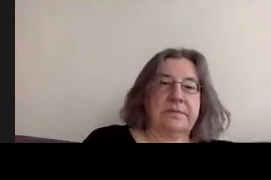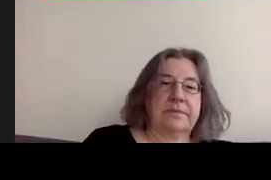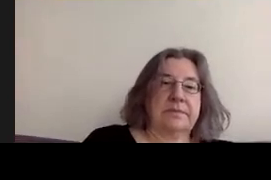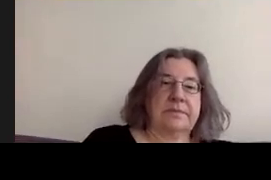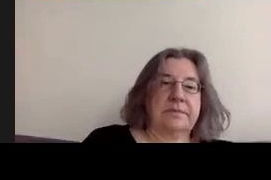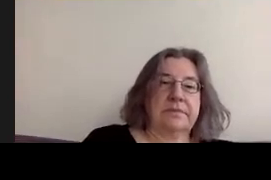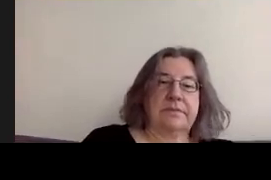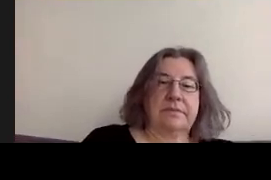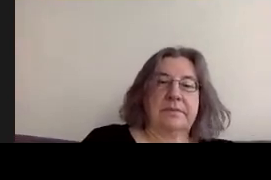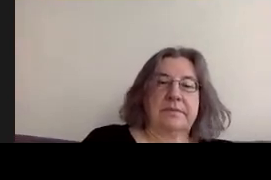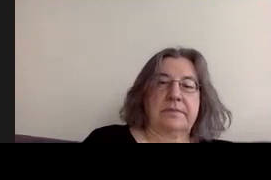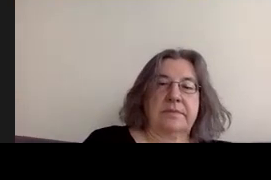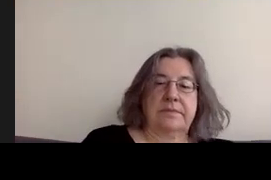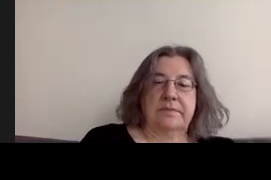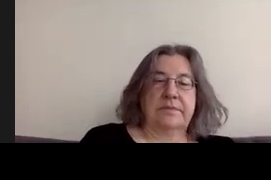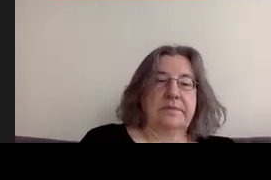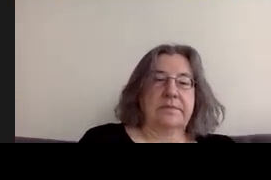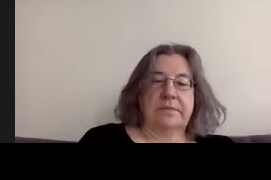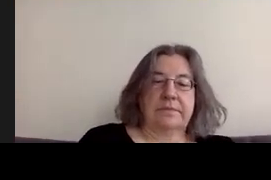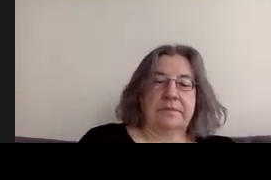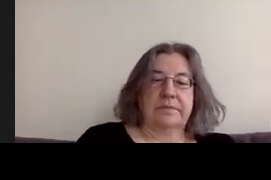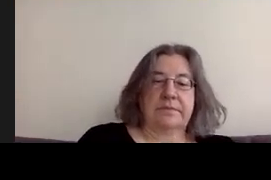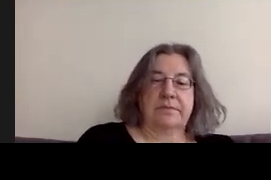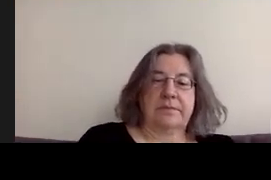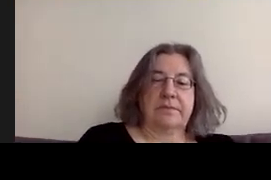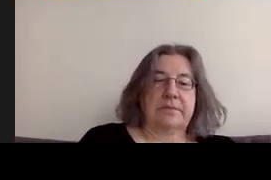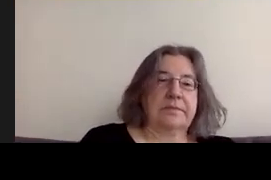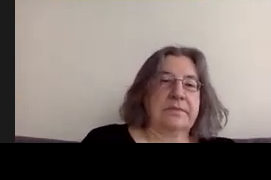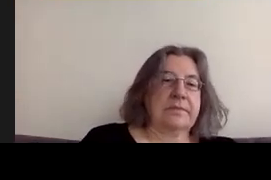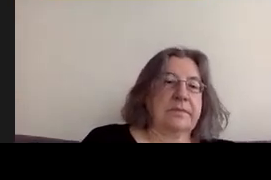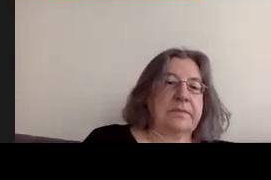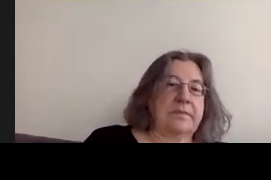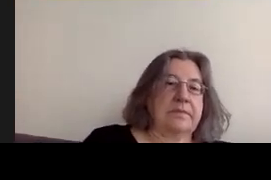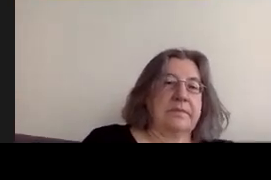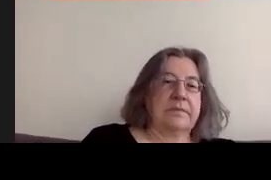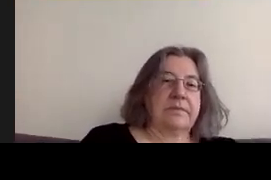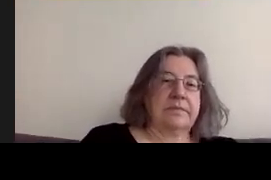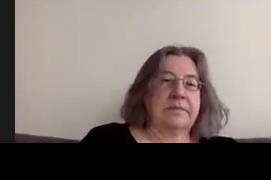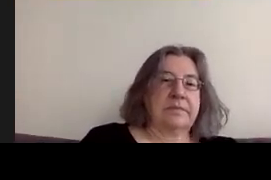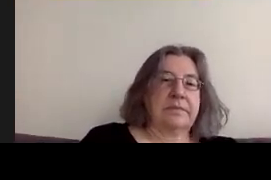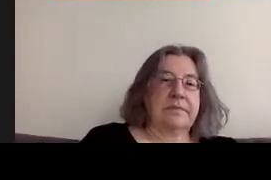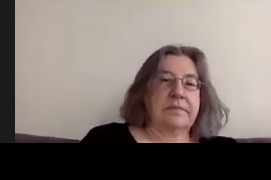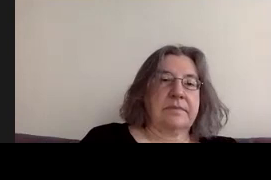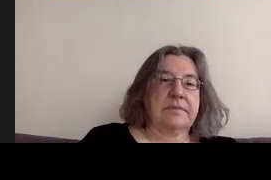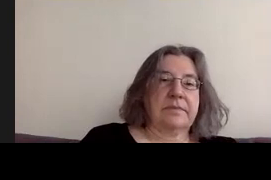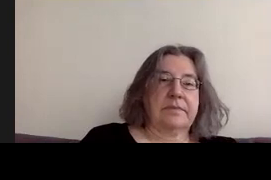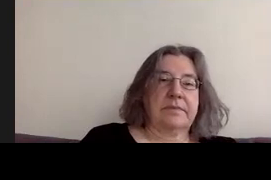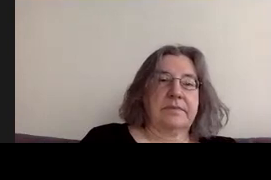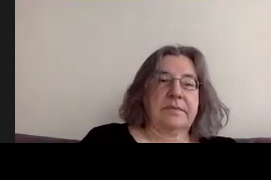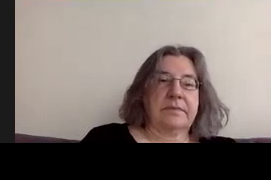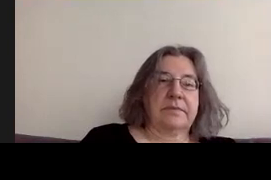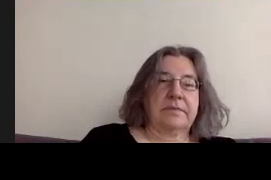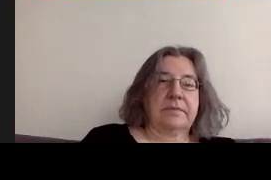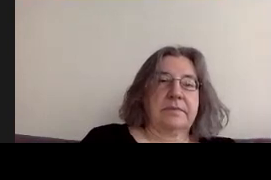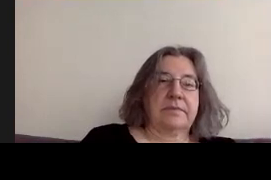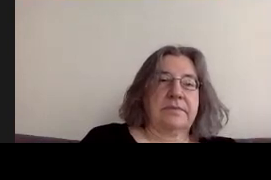as early as, I believe, 3 days in advance, if that so interests you.